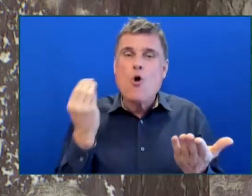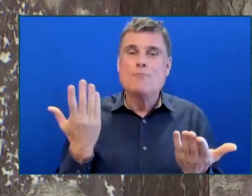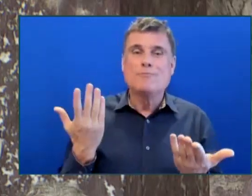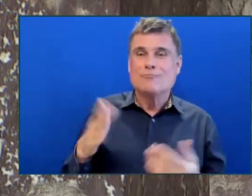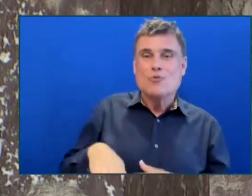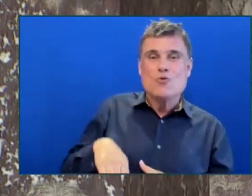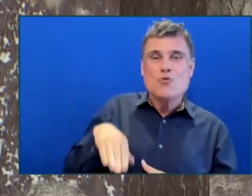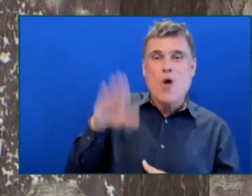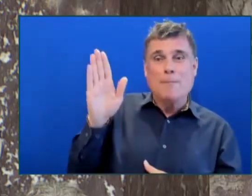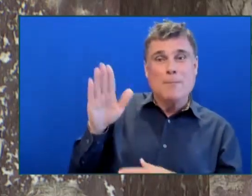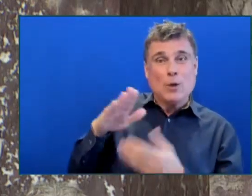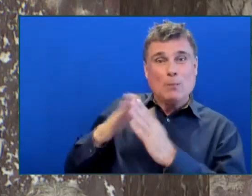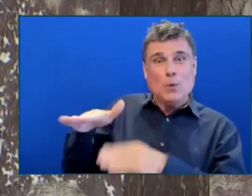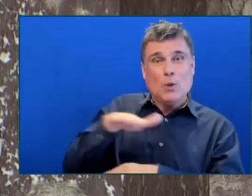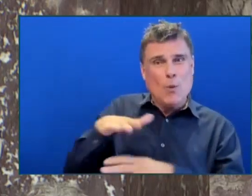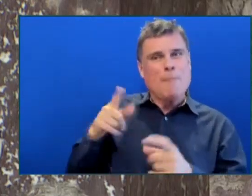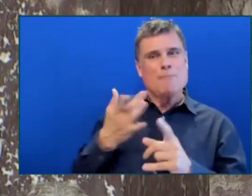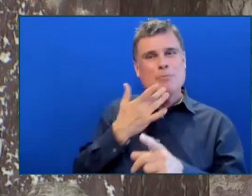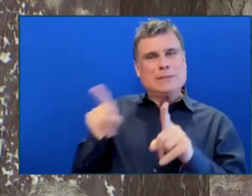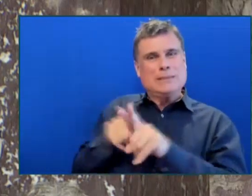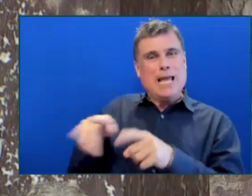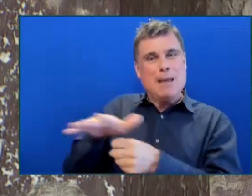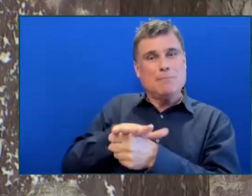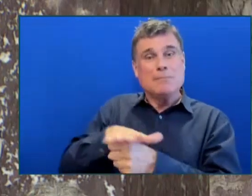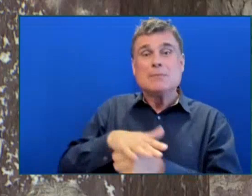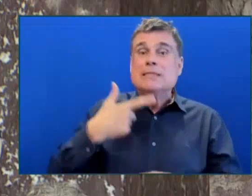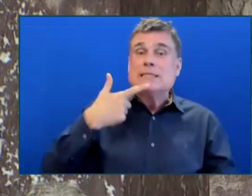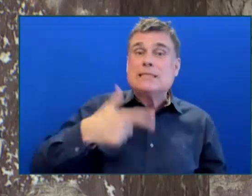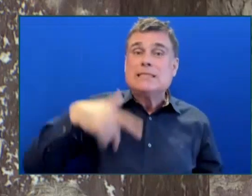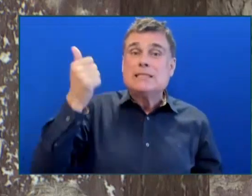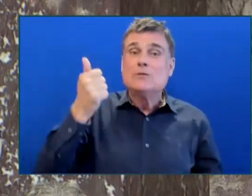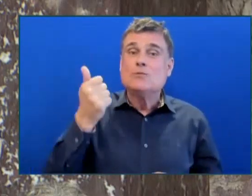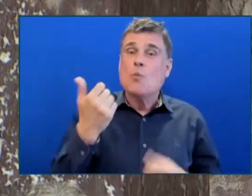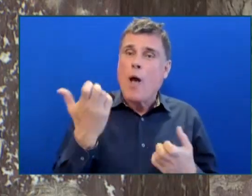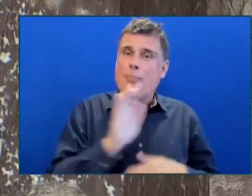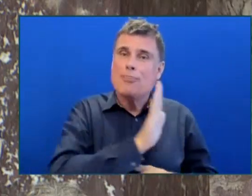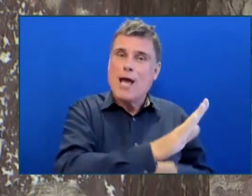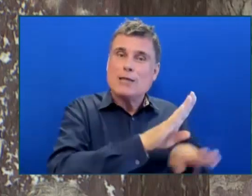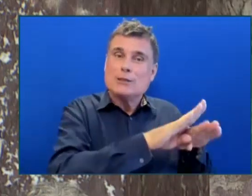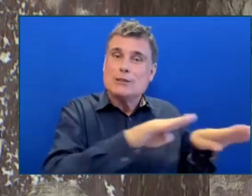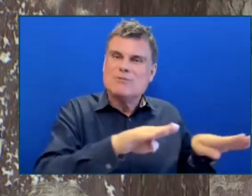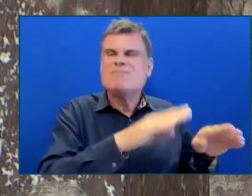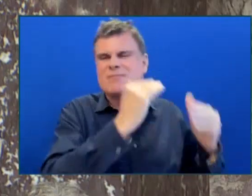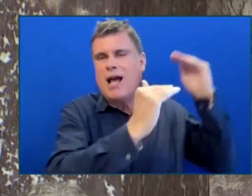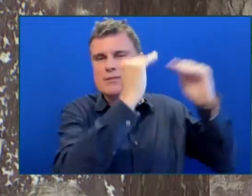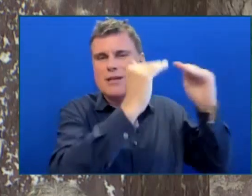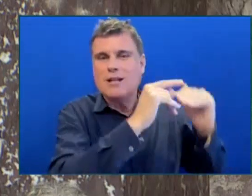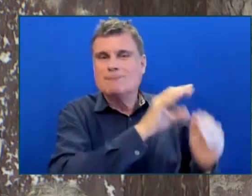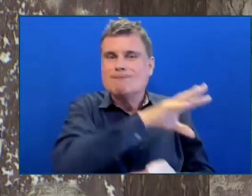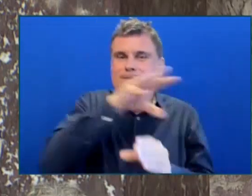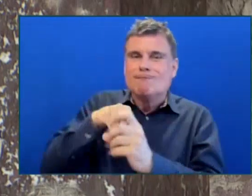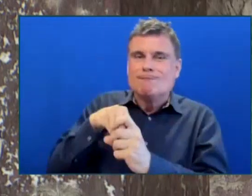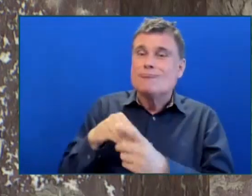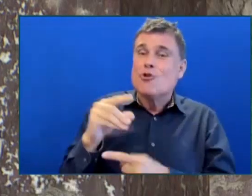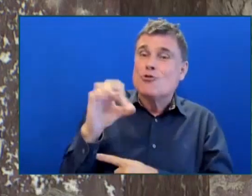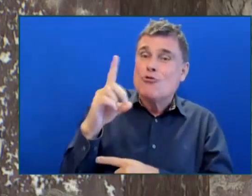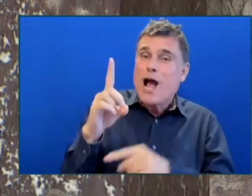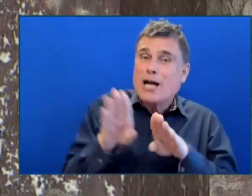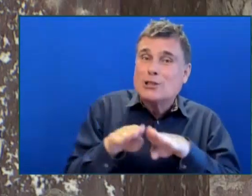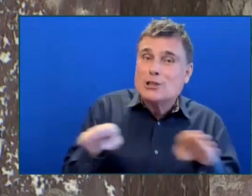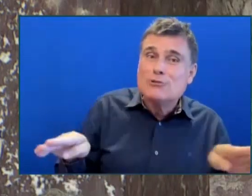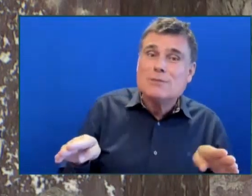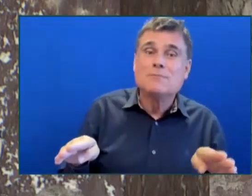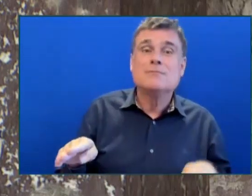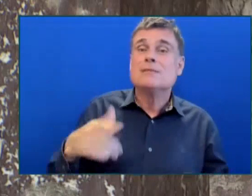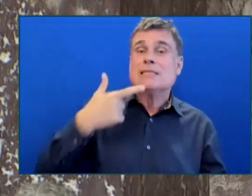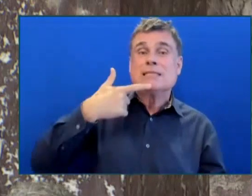to them. That's why the Homes for People strategy that we launched has so many initiatives to help support that. Building on top of the success that